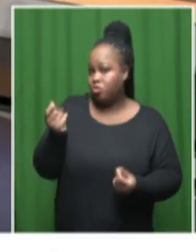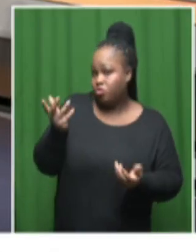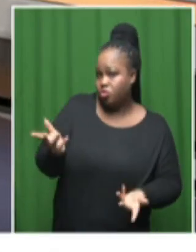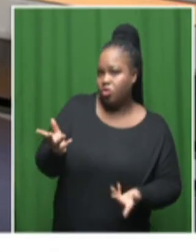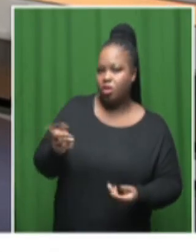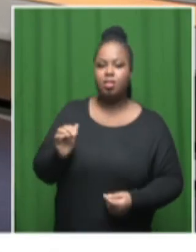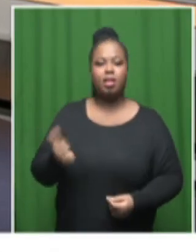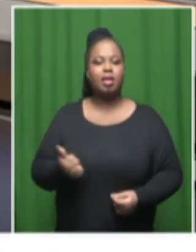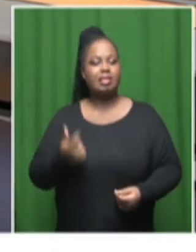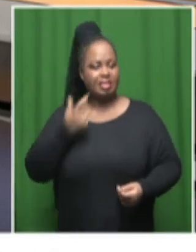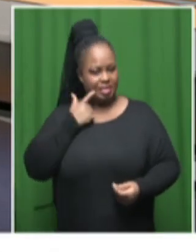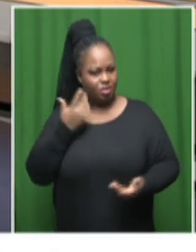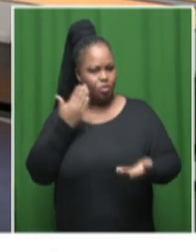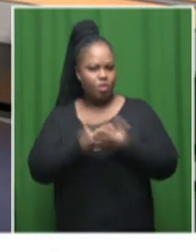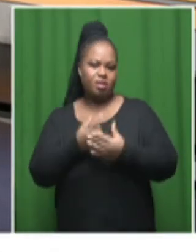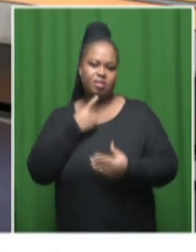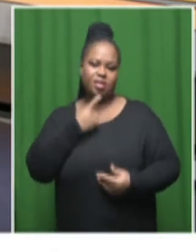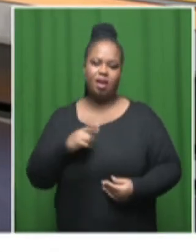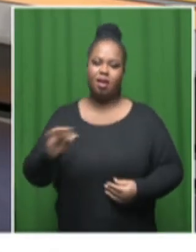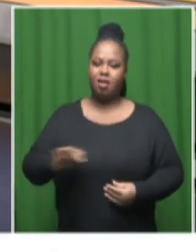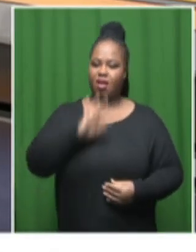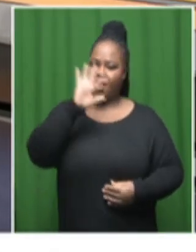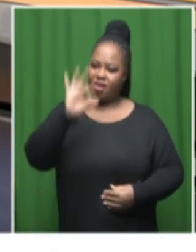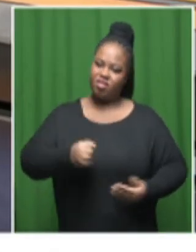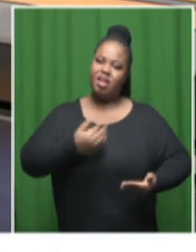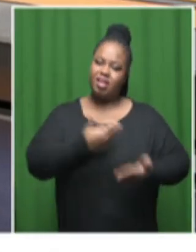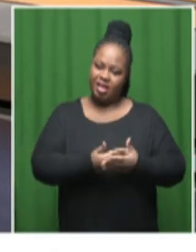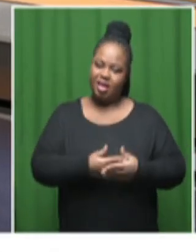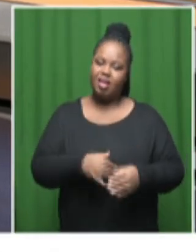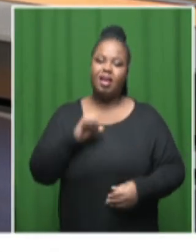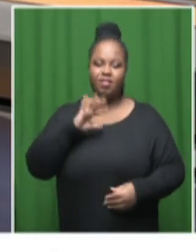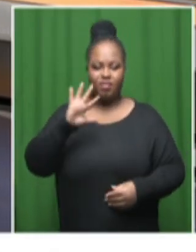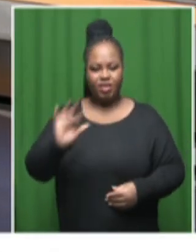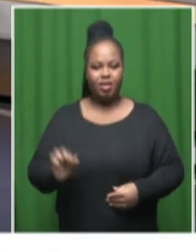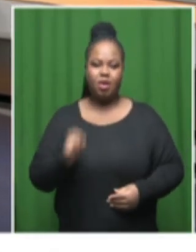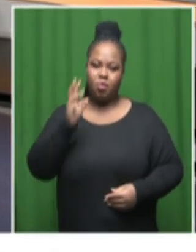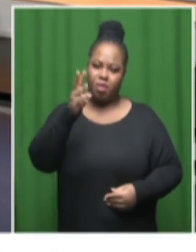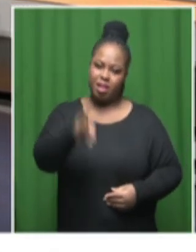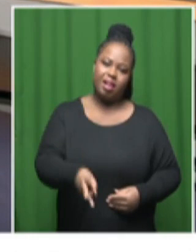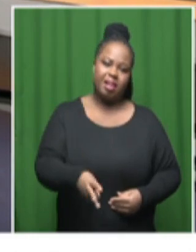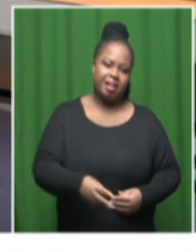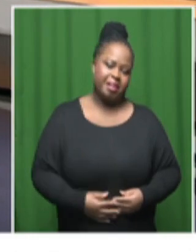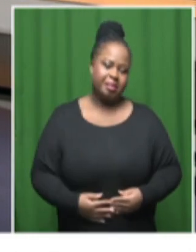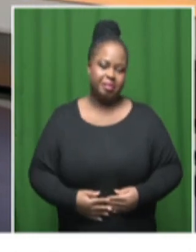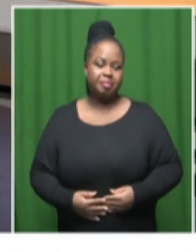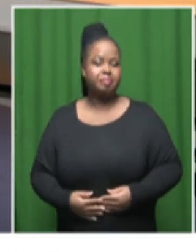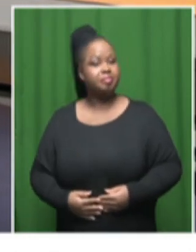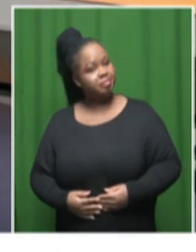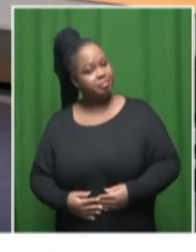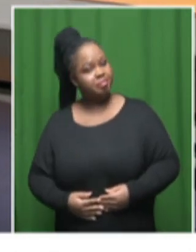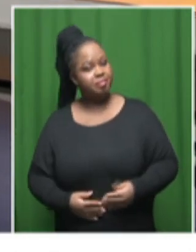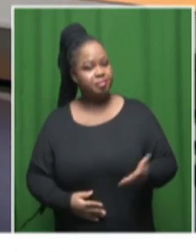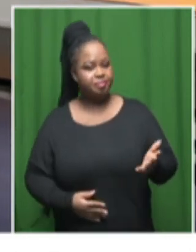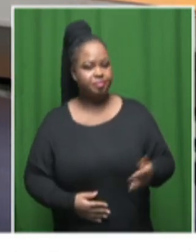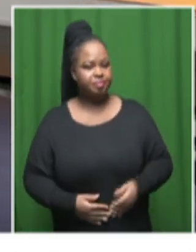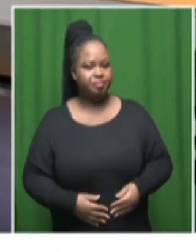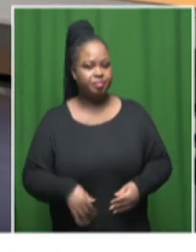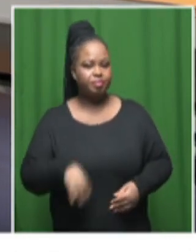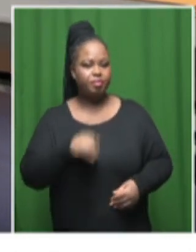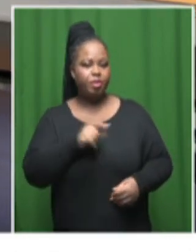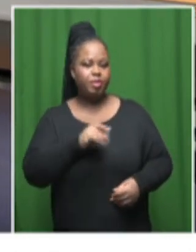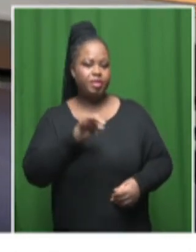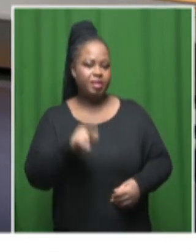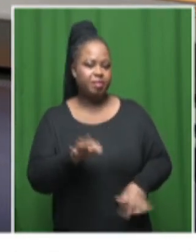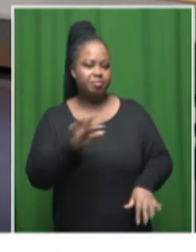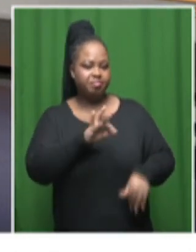get into that thing of saying Africa can, Africa shall, and Africa will. Indeed. And Priscilla, as I wrap up